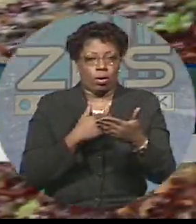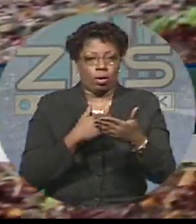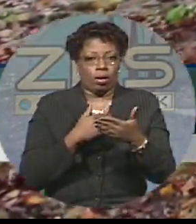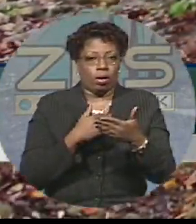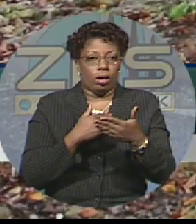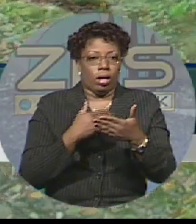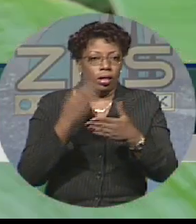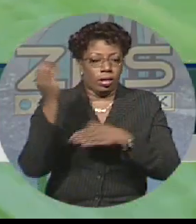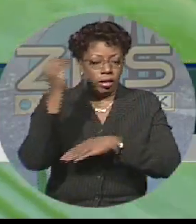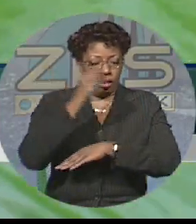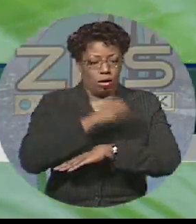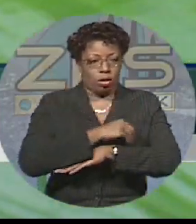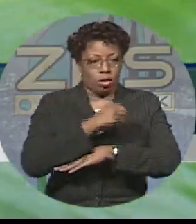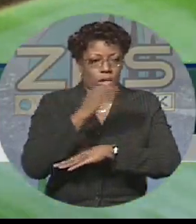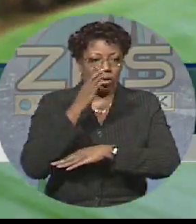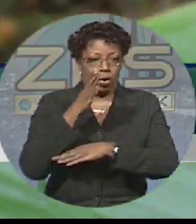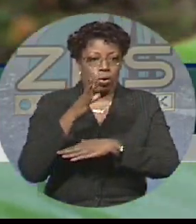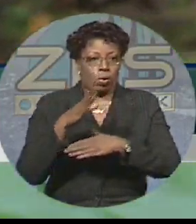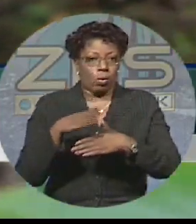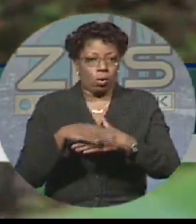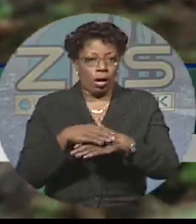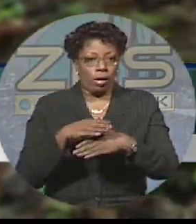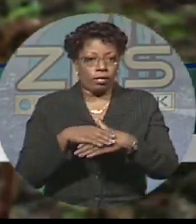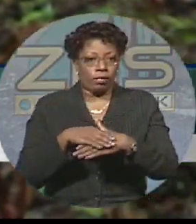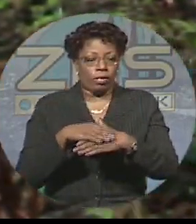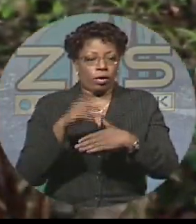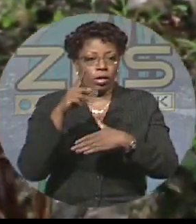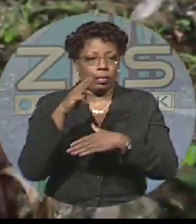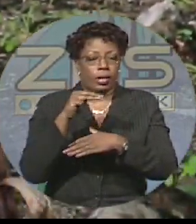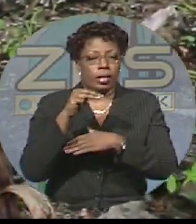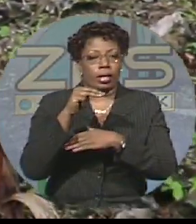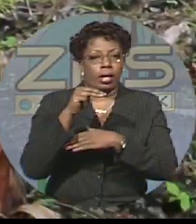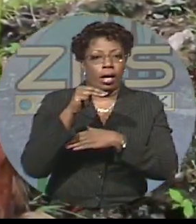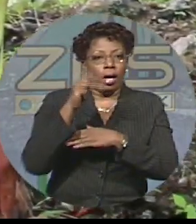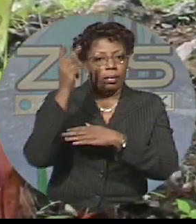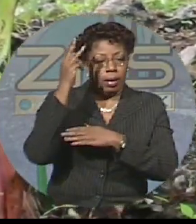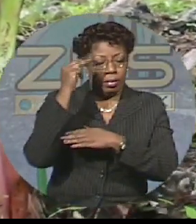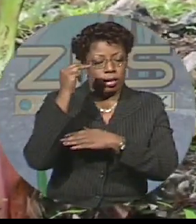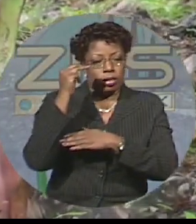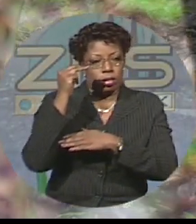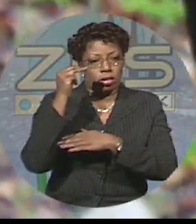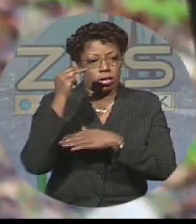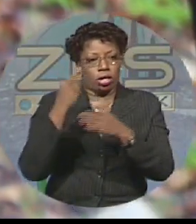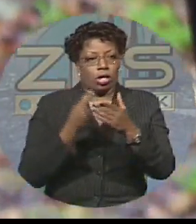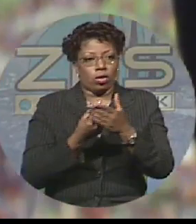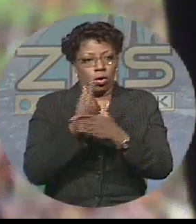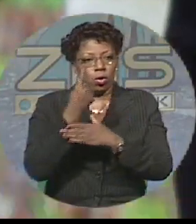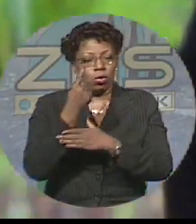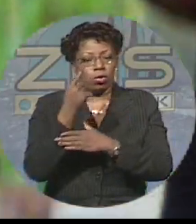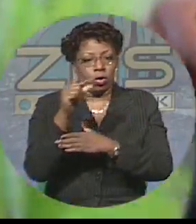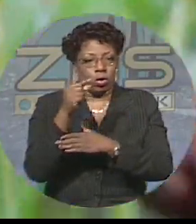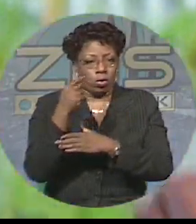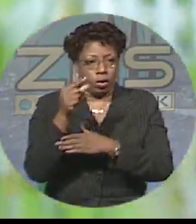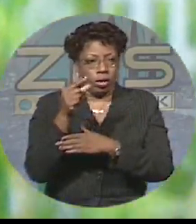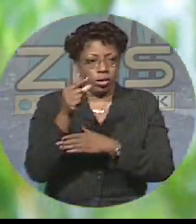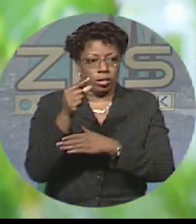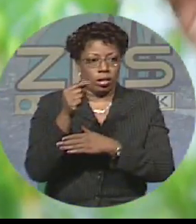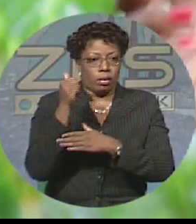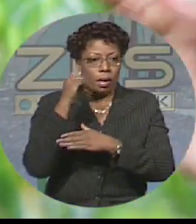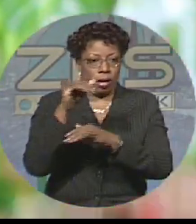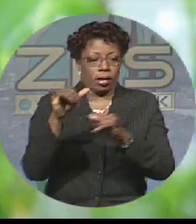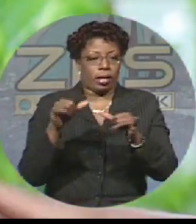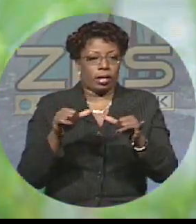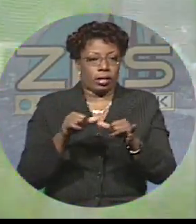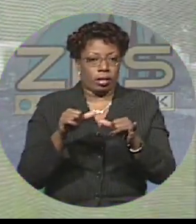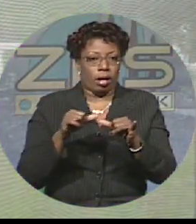Minister Anne-Marie Davis is busy getting her hands dirty, cultivating greens in her backyard. The Trinidad native, who is a Bahamian at